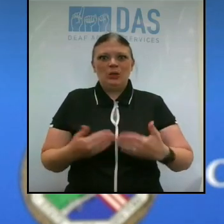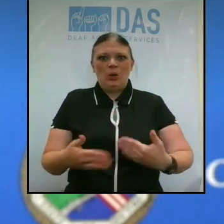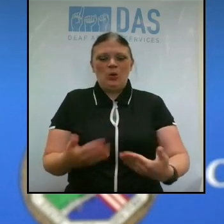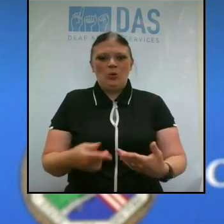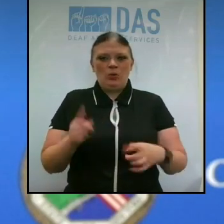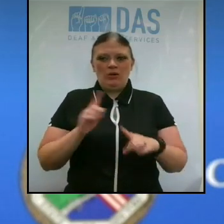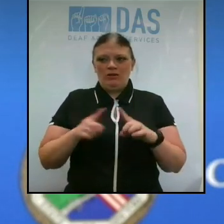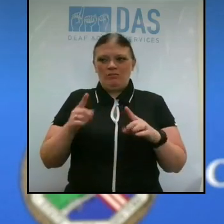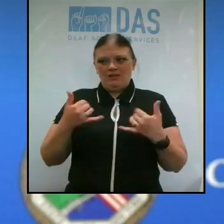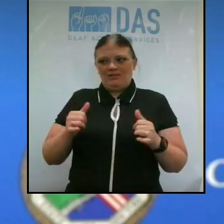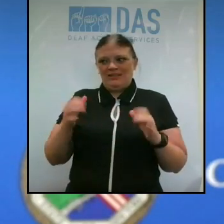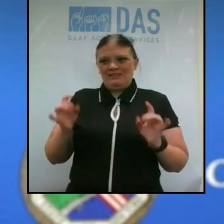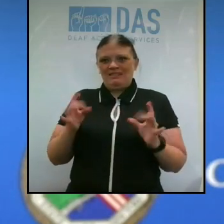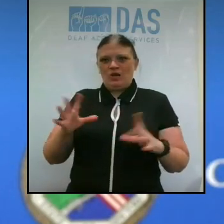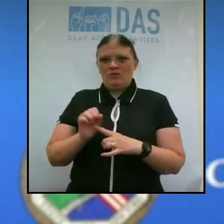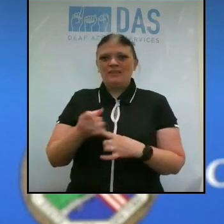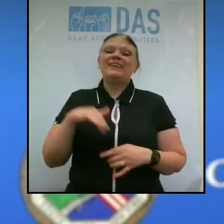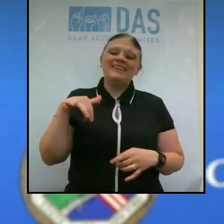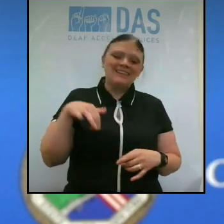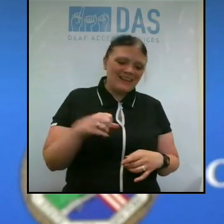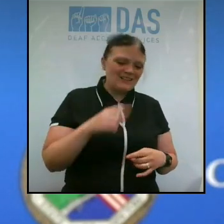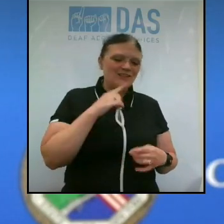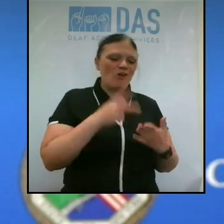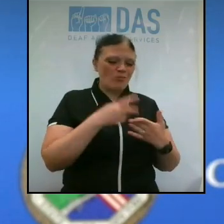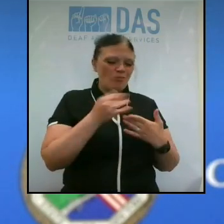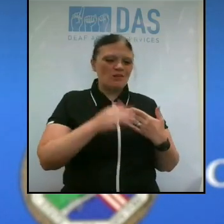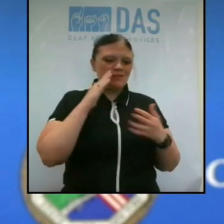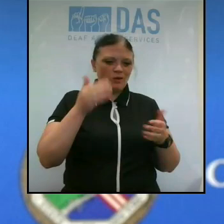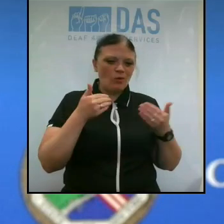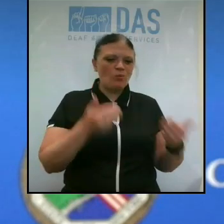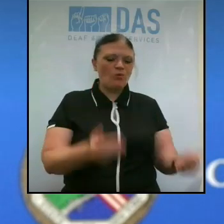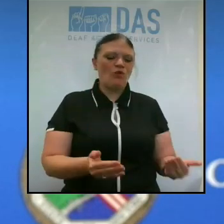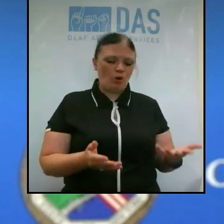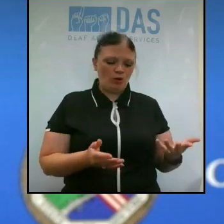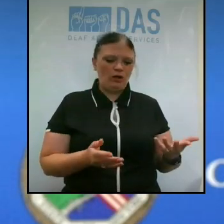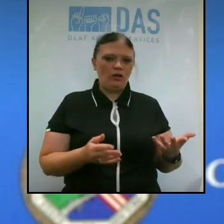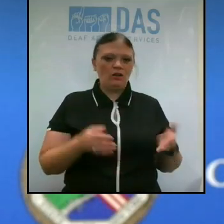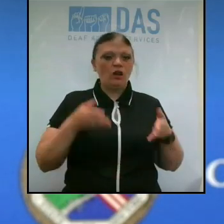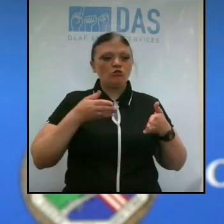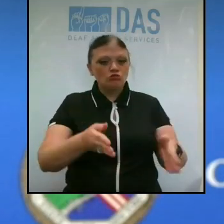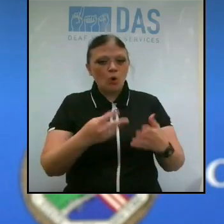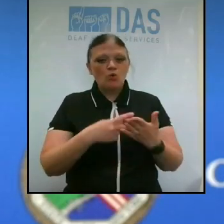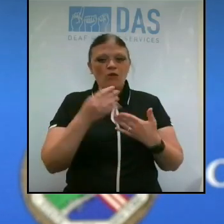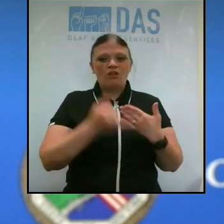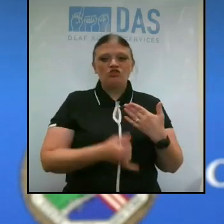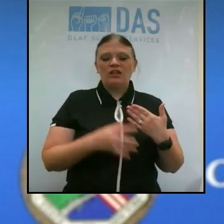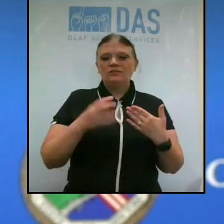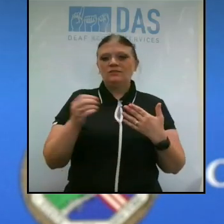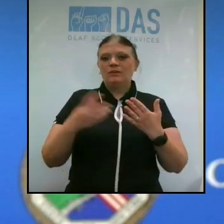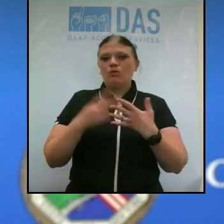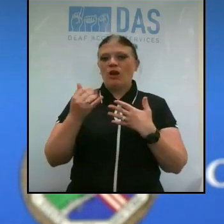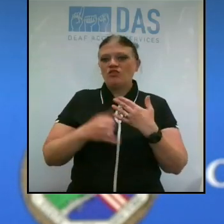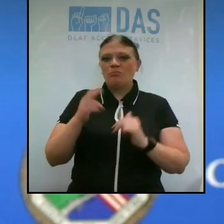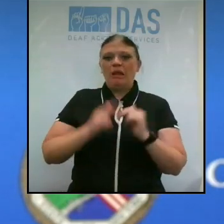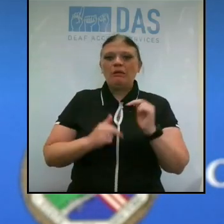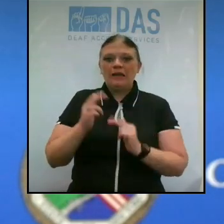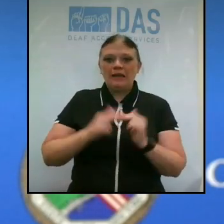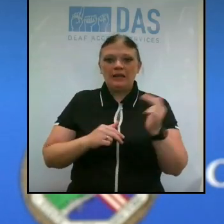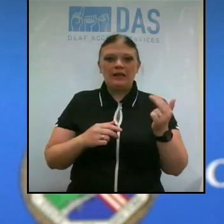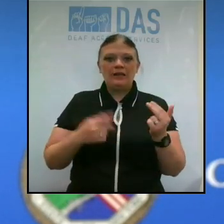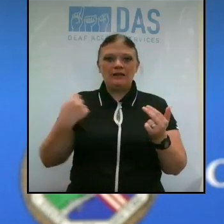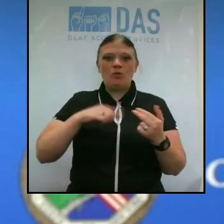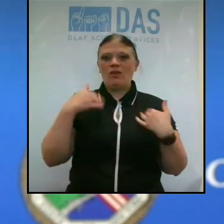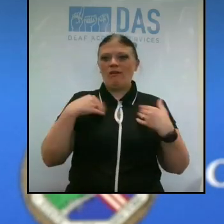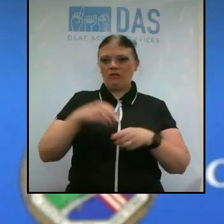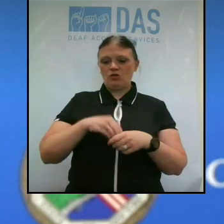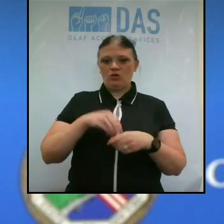terrible circumstances. Yes, there are projects that are going to move forward, both road projects as well as projects that are building projects that we have